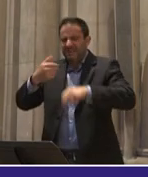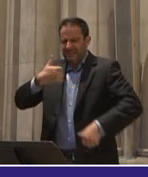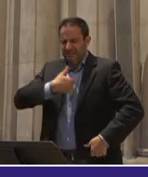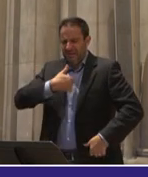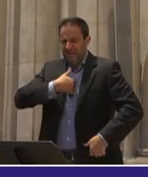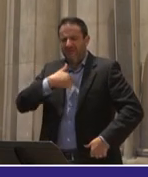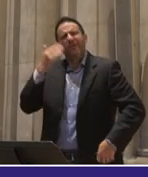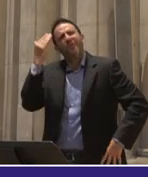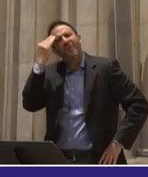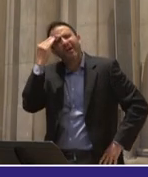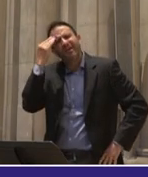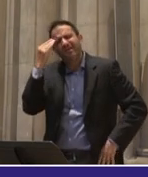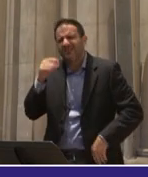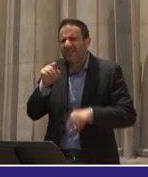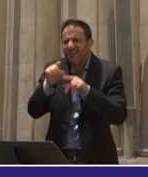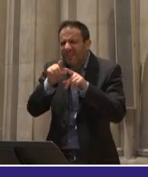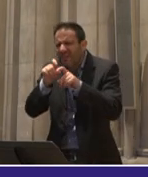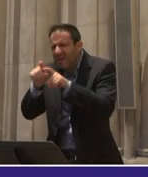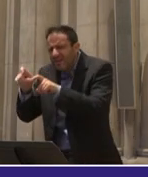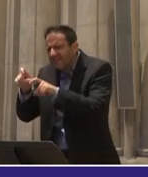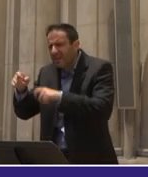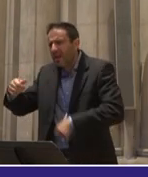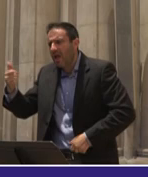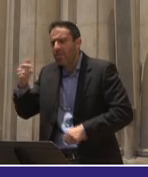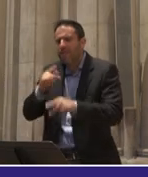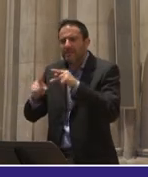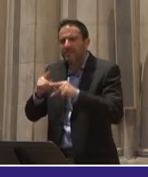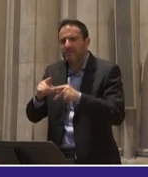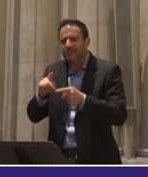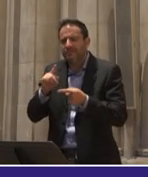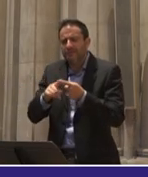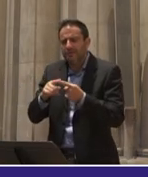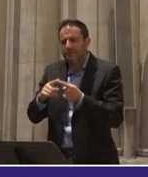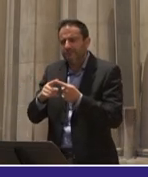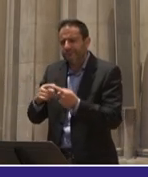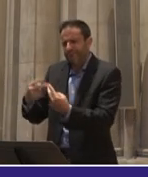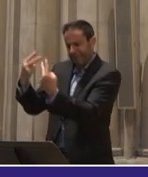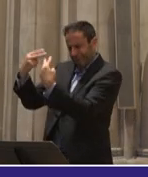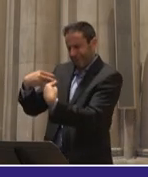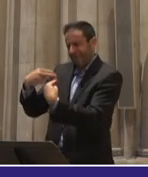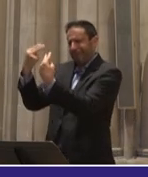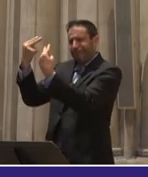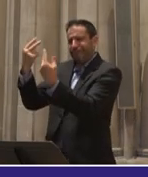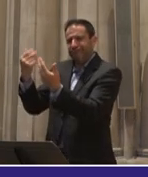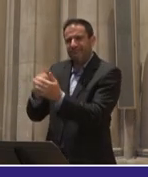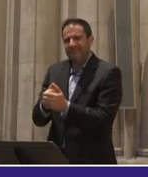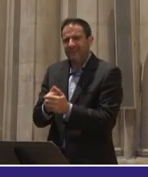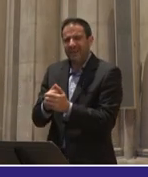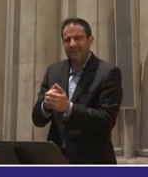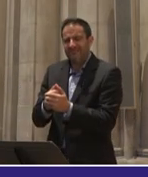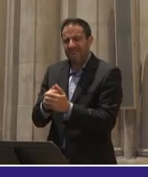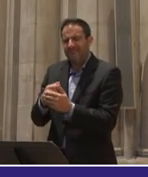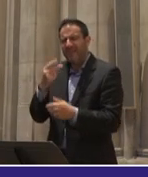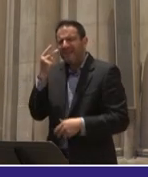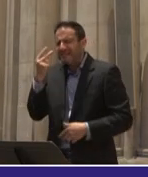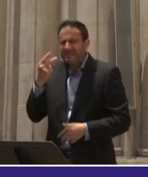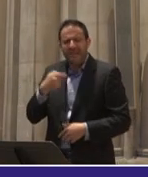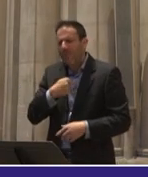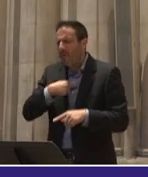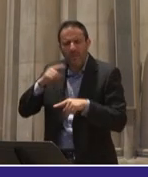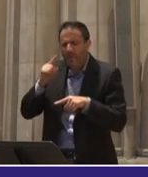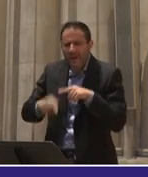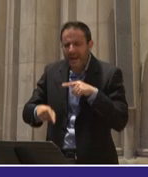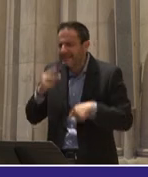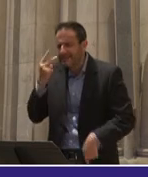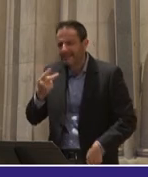involves asking others to tell us what they see in us that we cannot. One of my